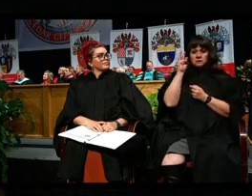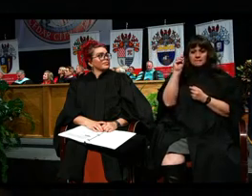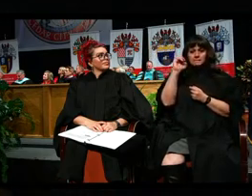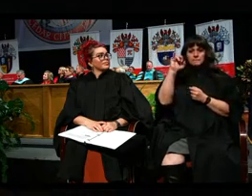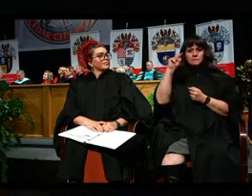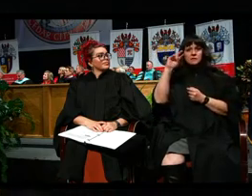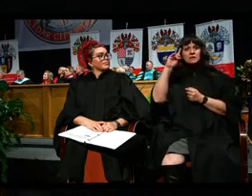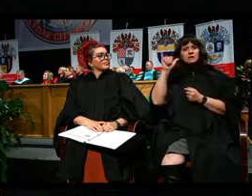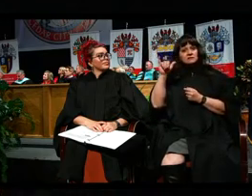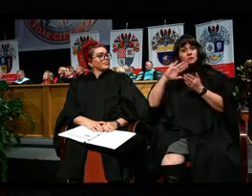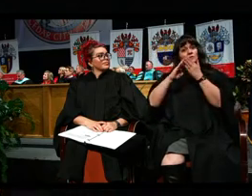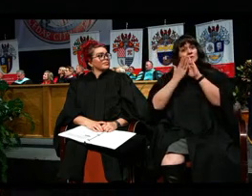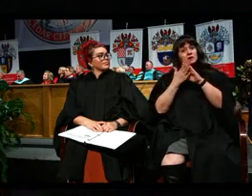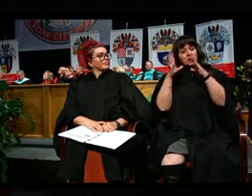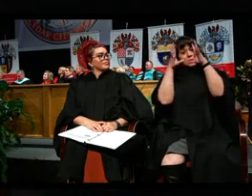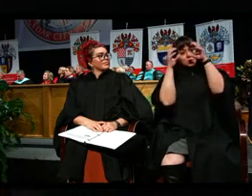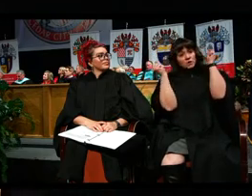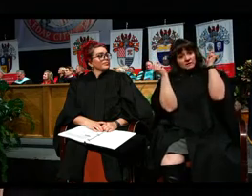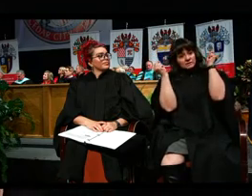would be our president.